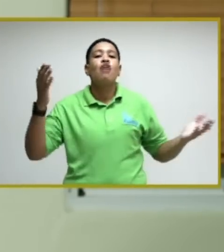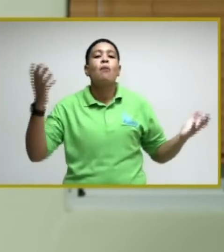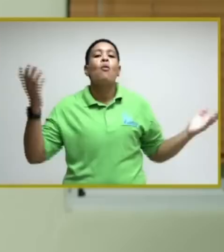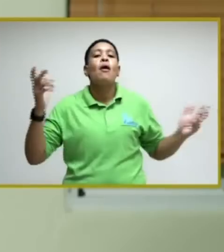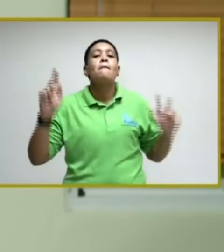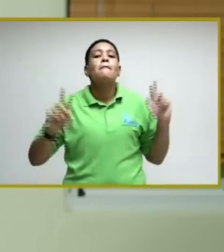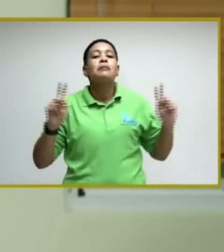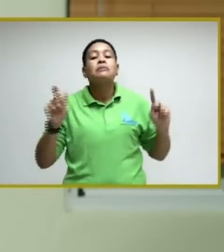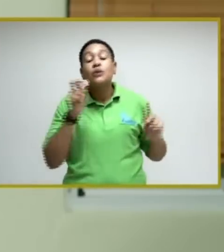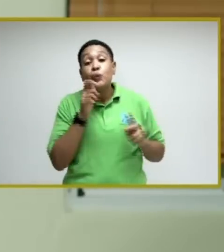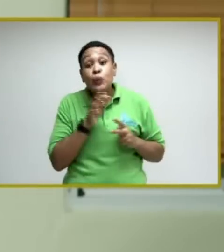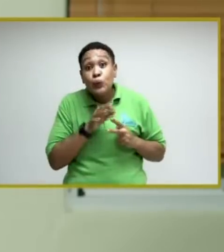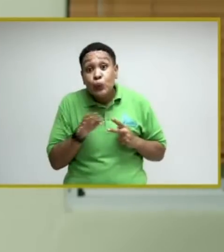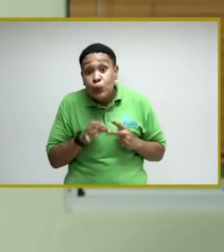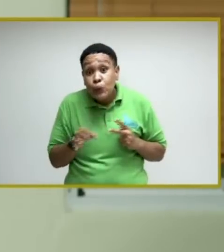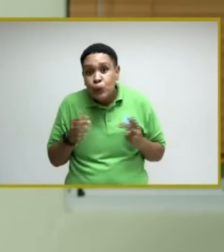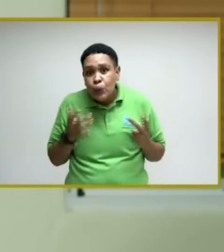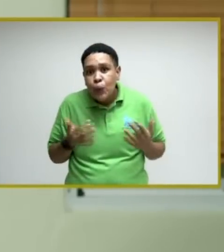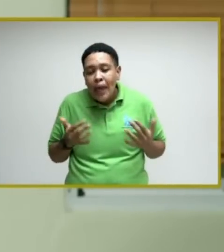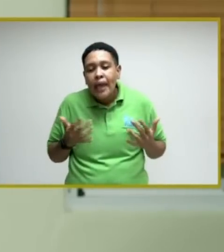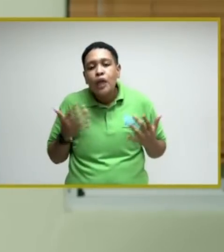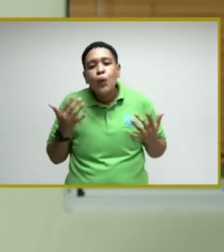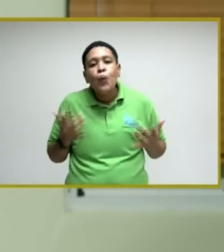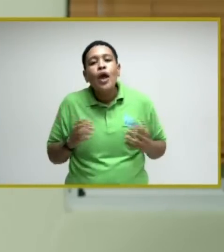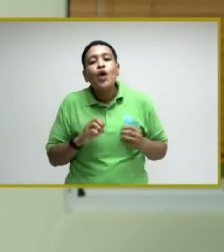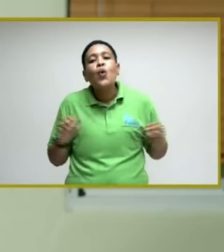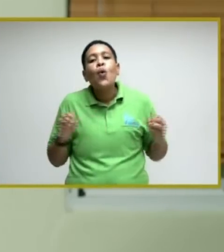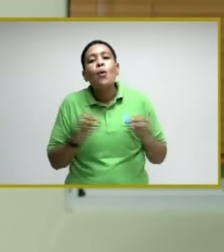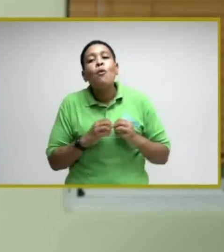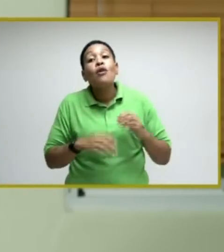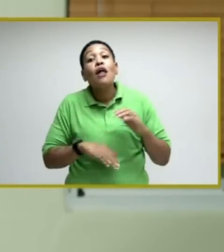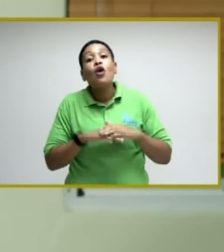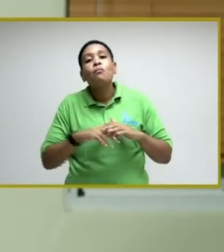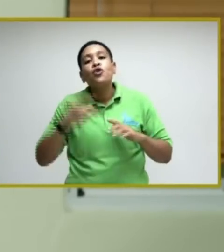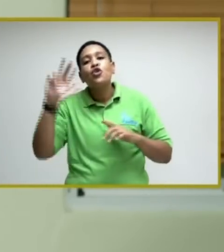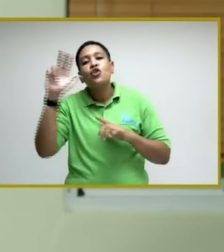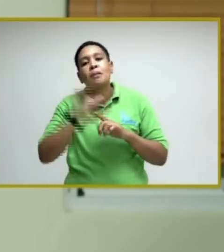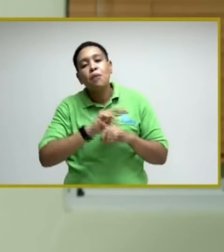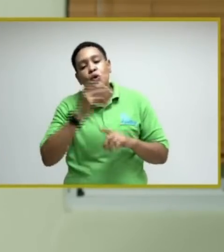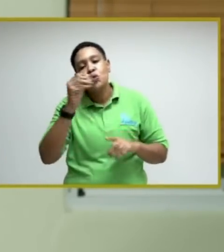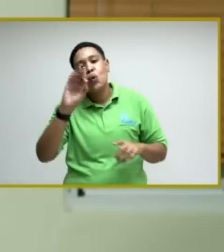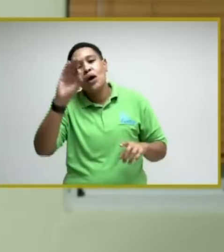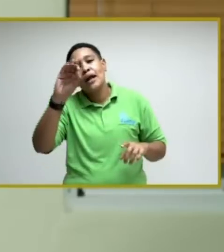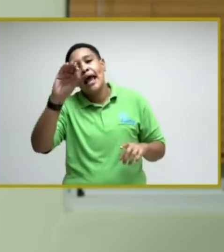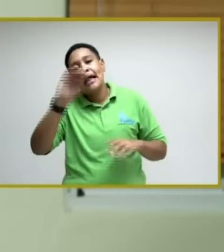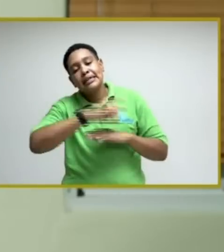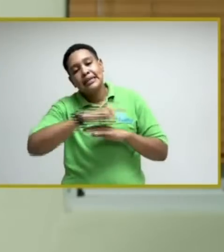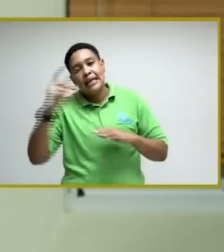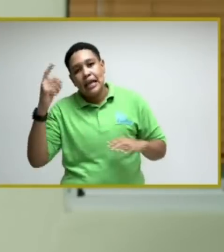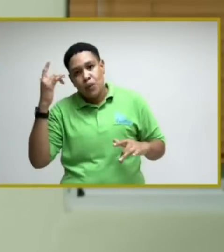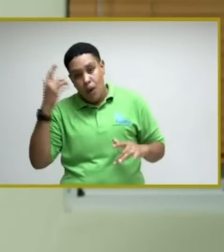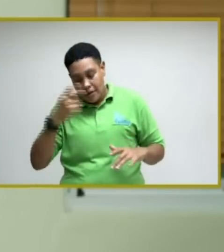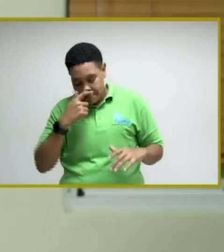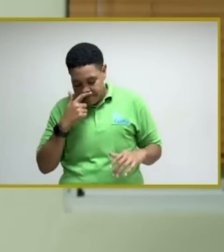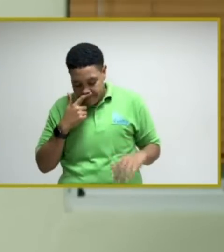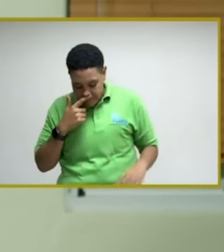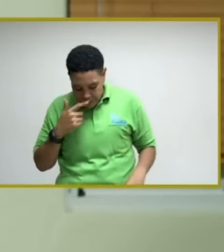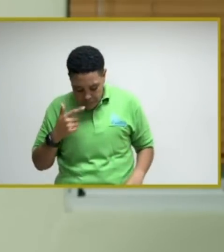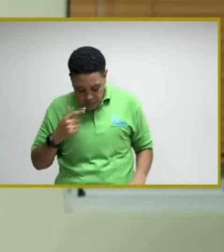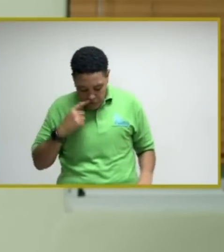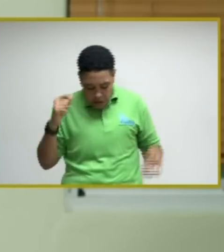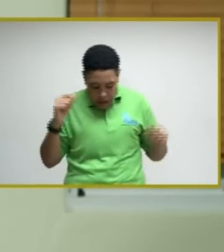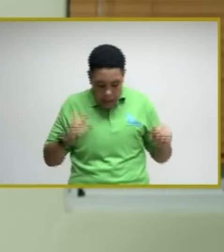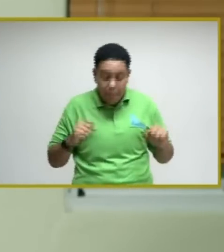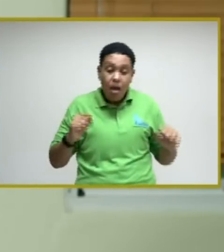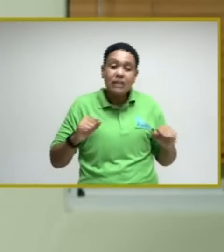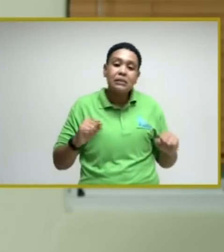persons who choose to wait no more than 3 months or 90 days because there is the possibility